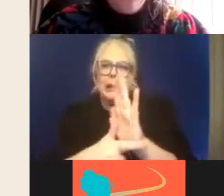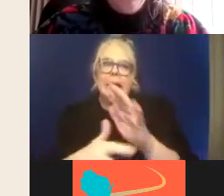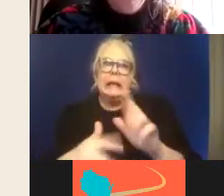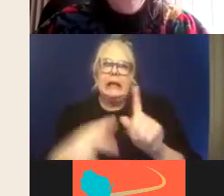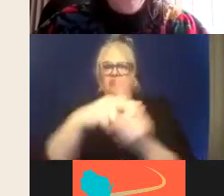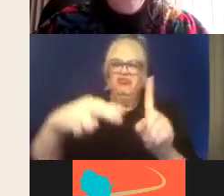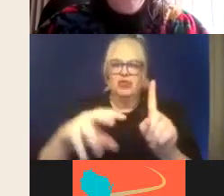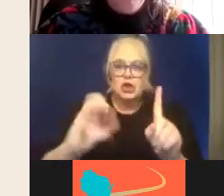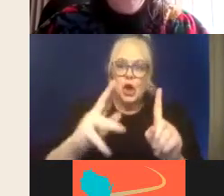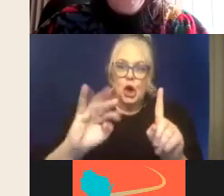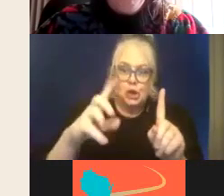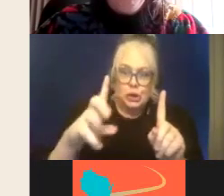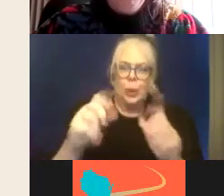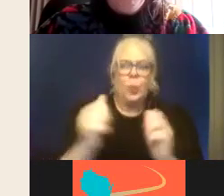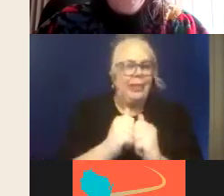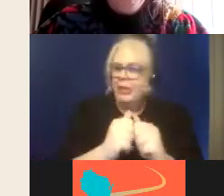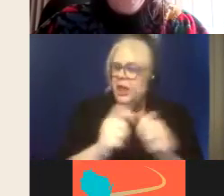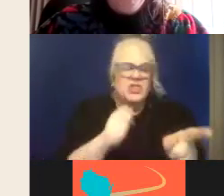place.